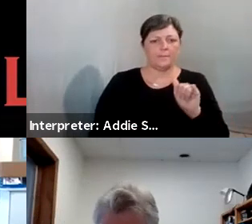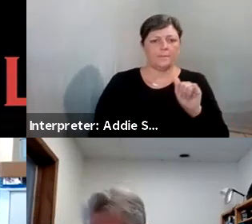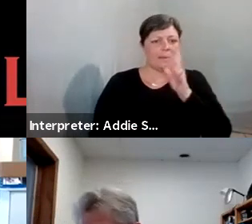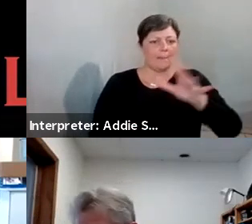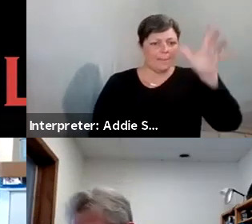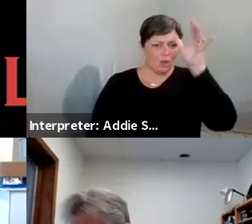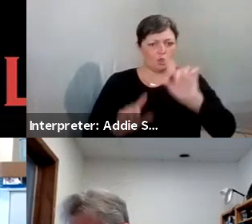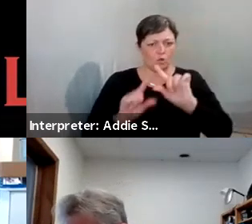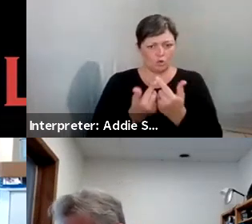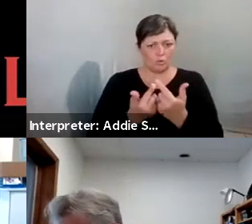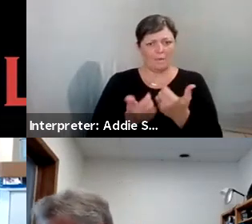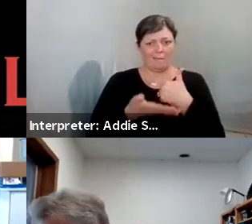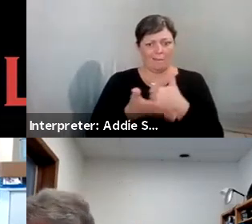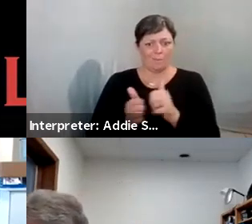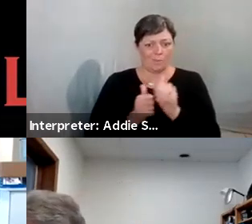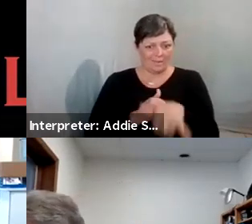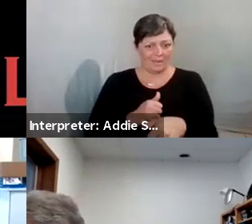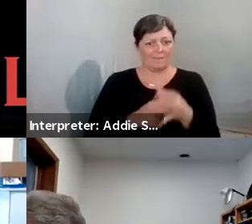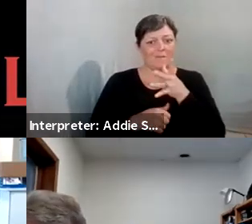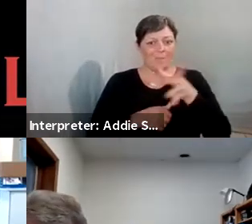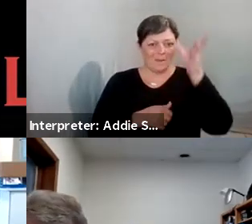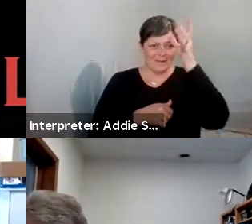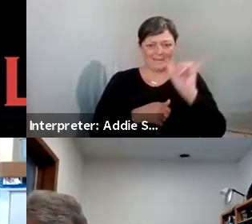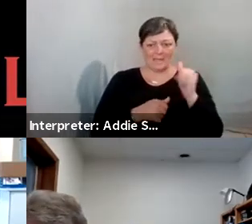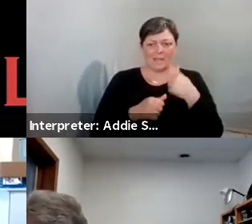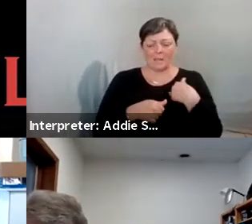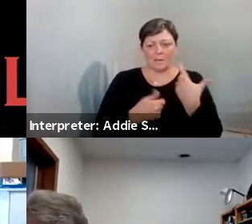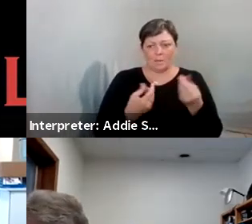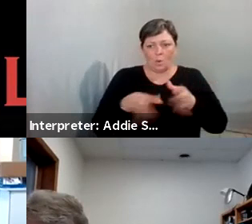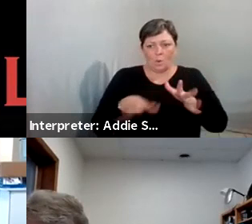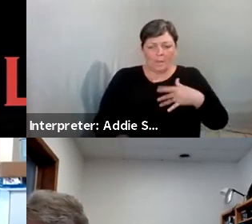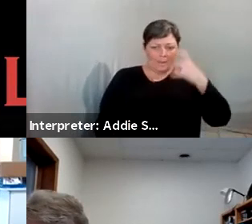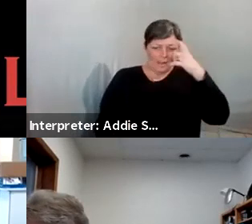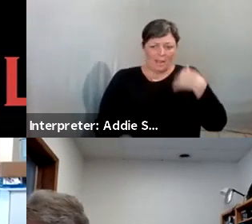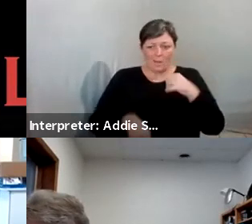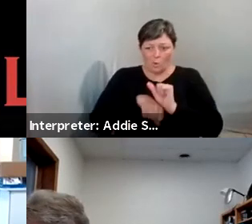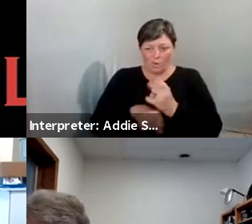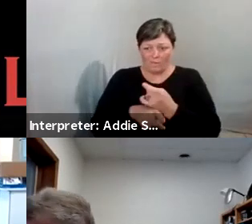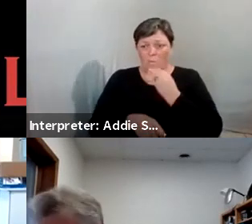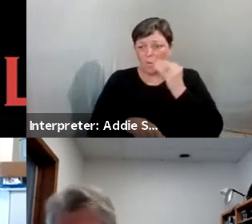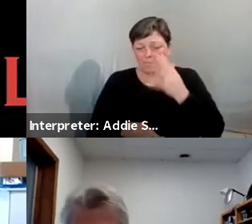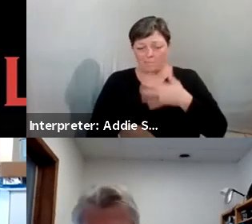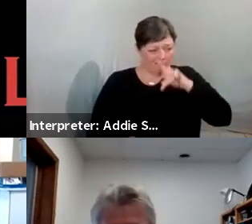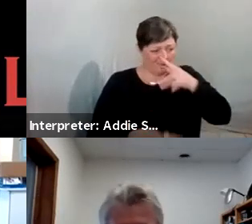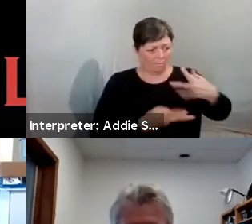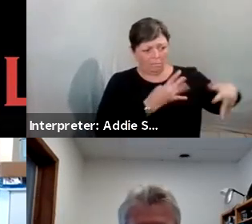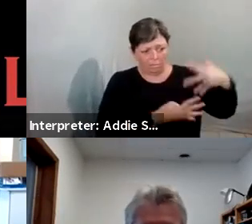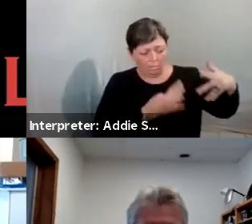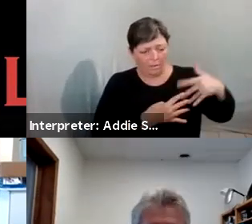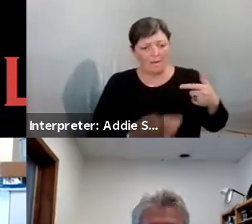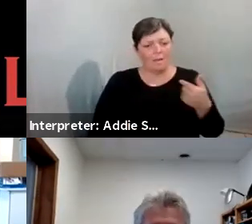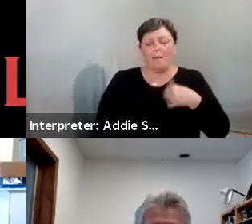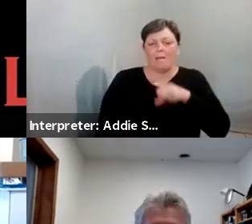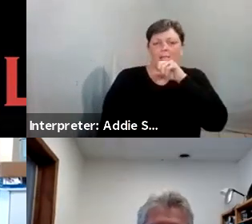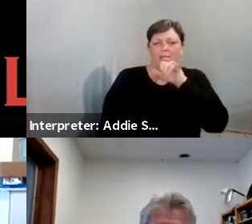group, facilitating that. And for parents who are like, I'm going to lose my mind, I'm working from home and my kid is there. It's just, I love that